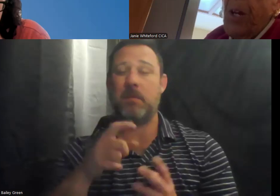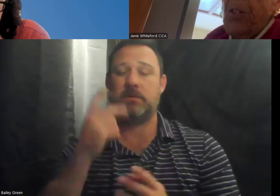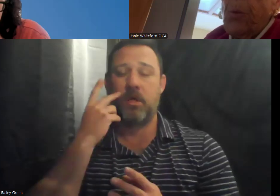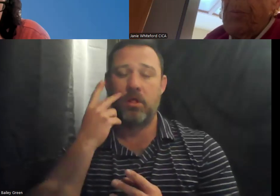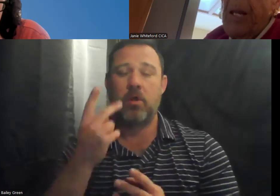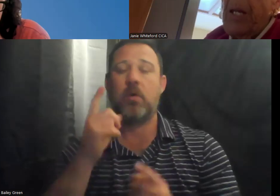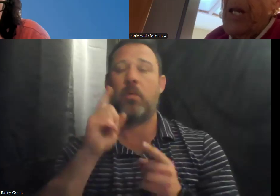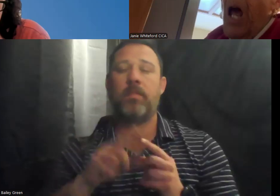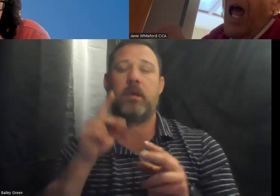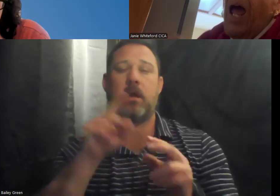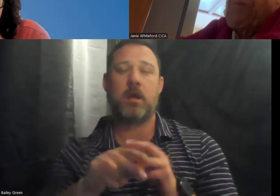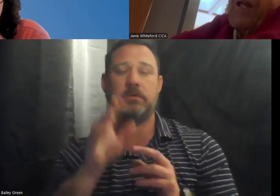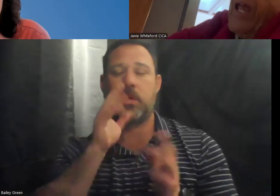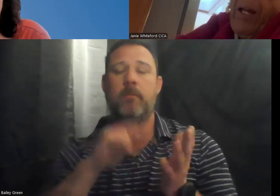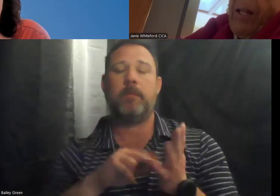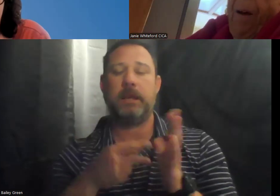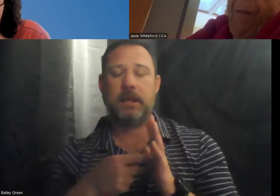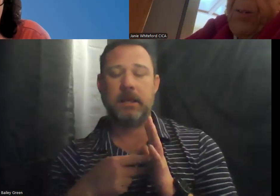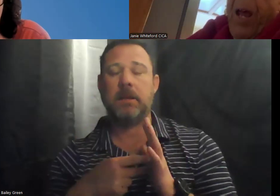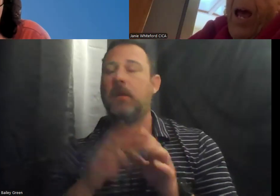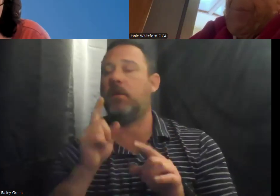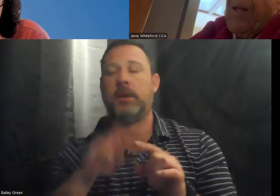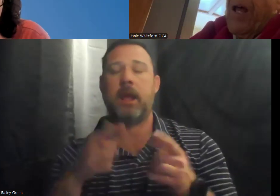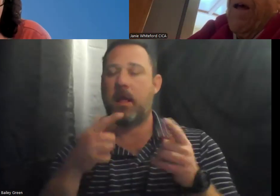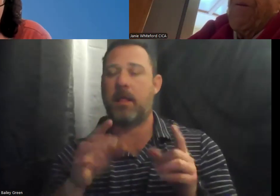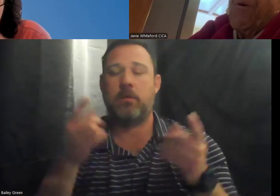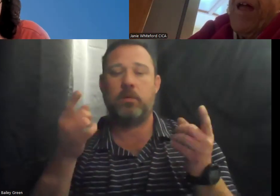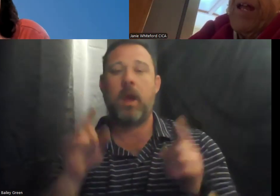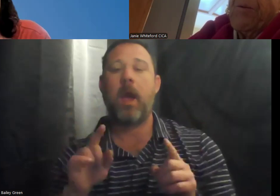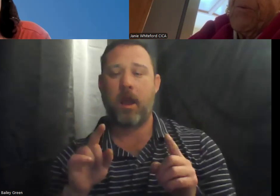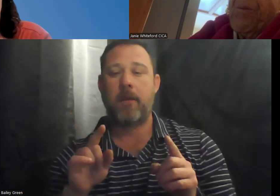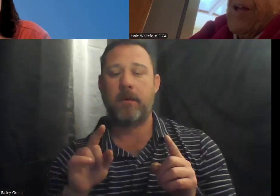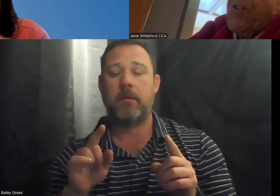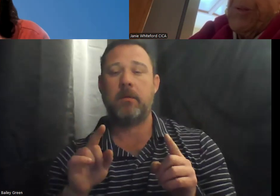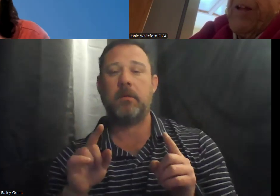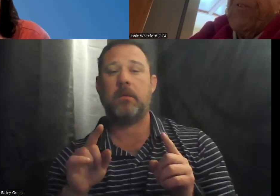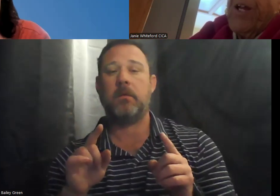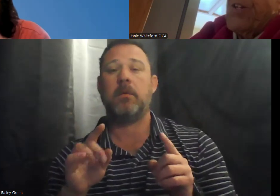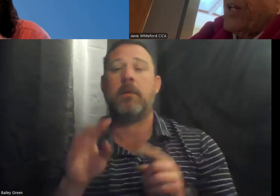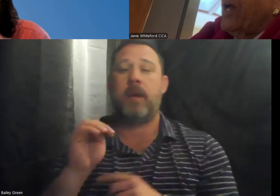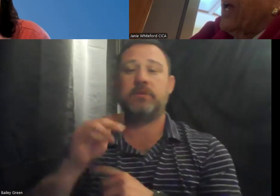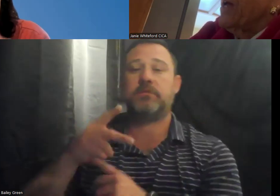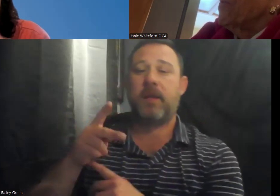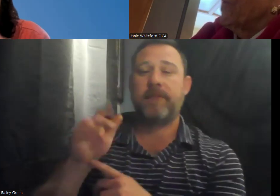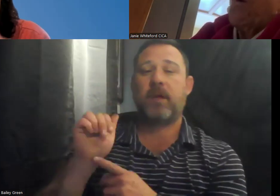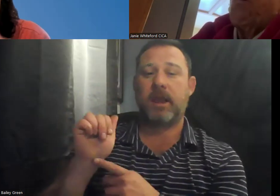these cuts would mean, and we can't allow that to happen. The master plan for